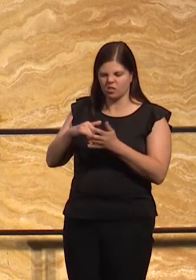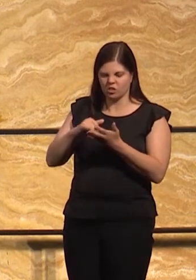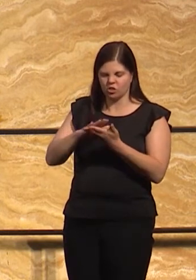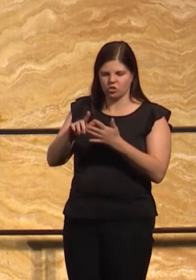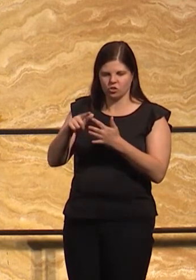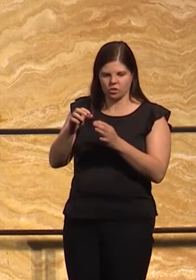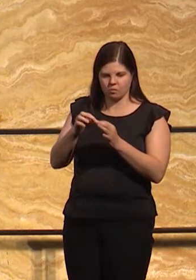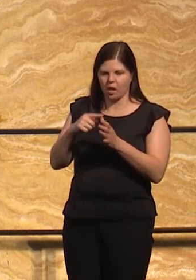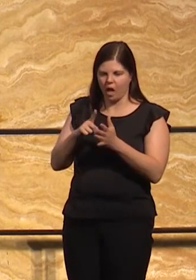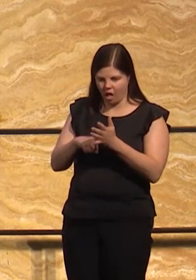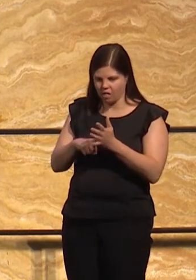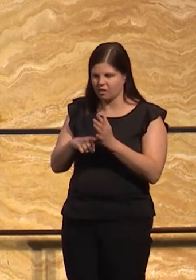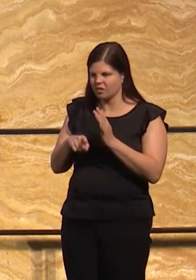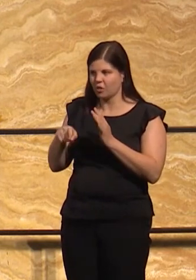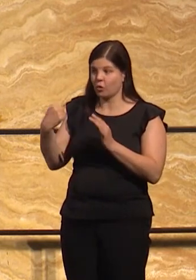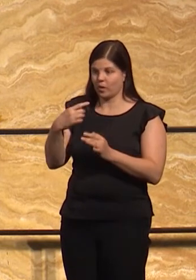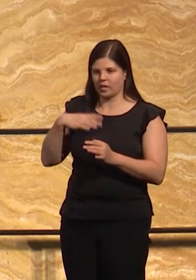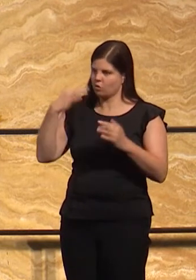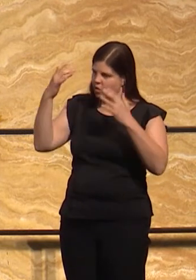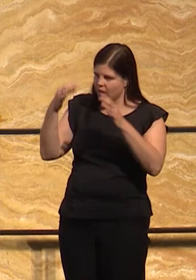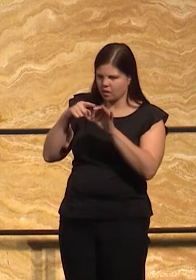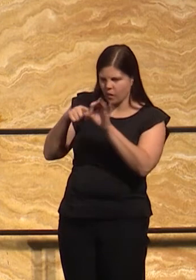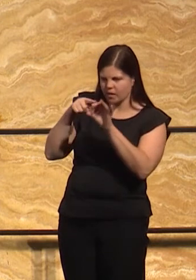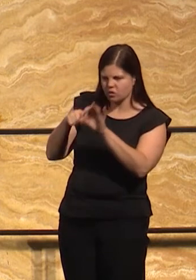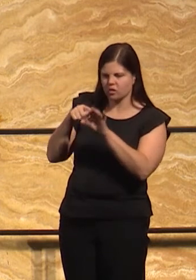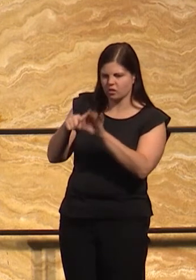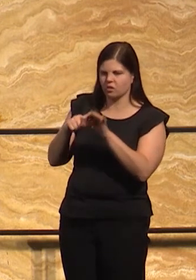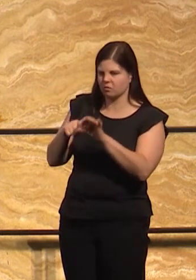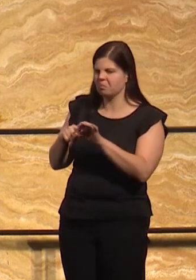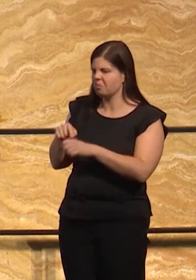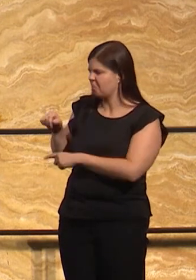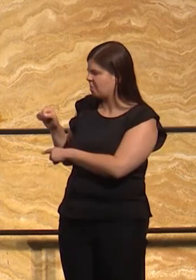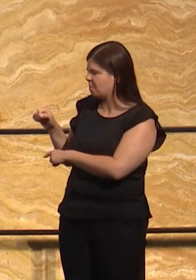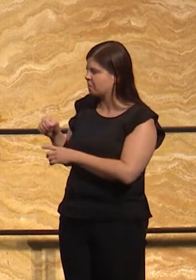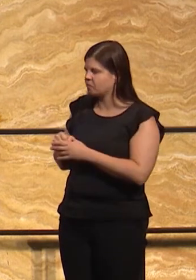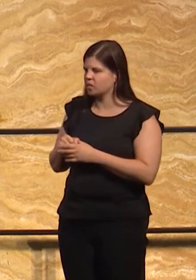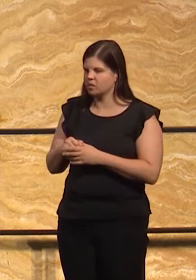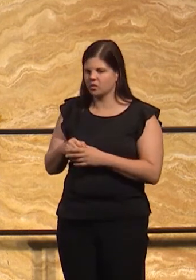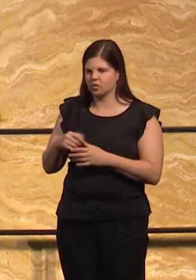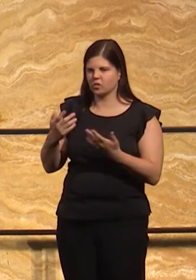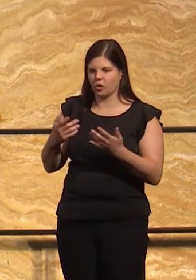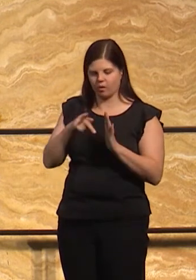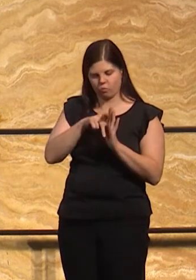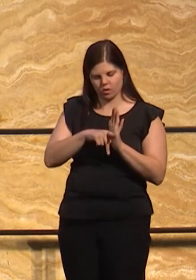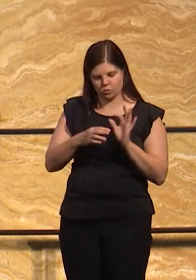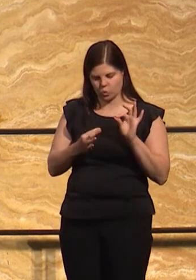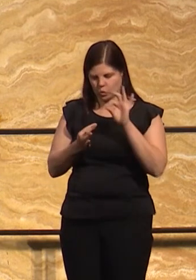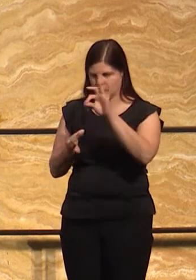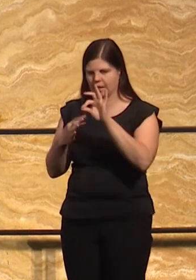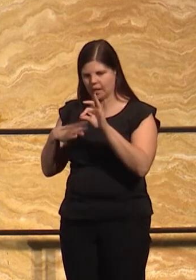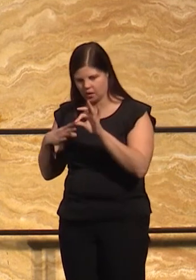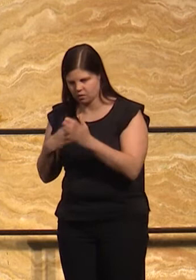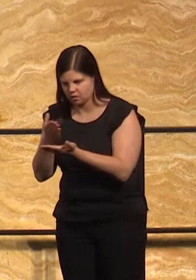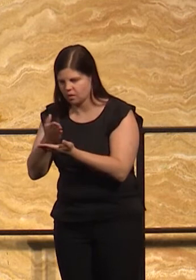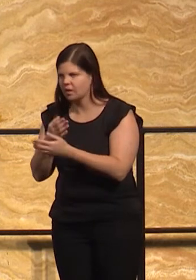So we really, really need to think and ask the questions. And I think there are principles we need to take to the environment. But to that specific question, though,